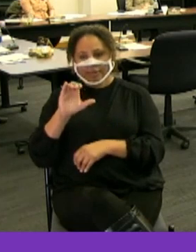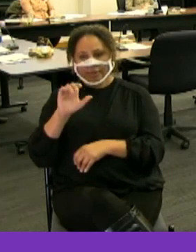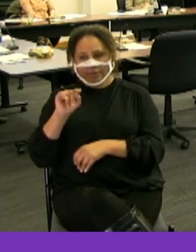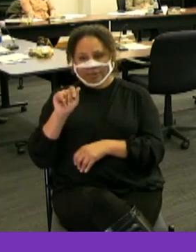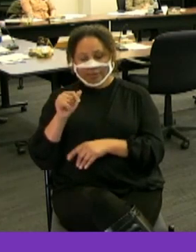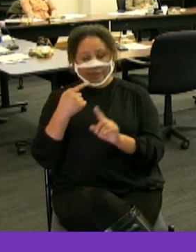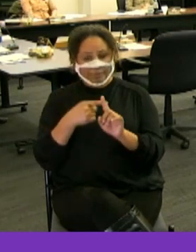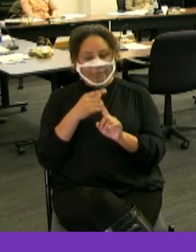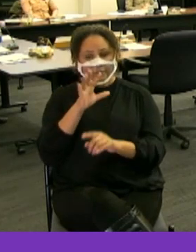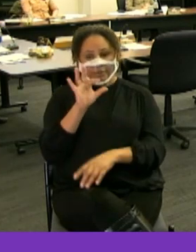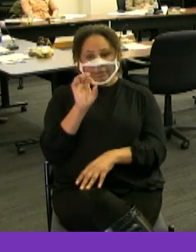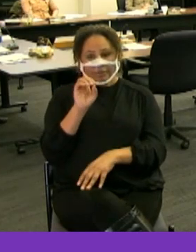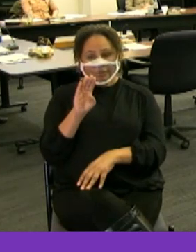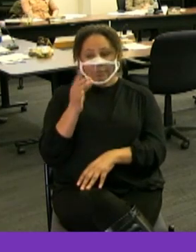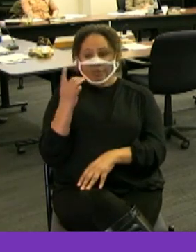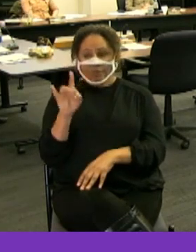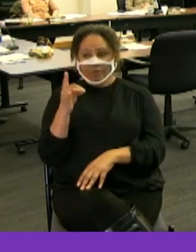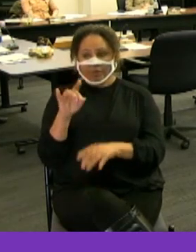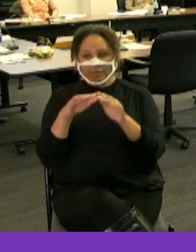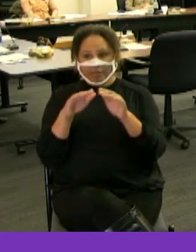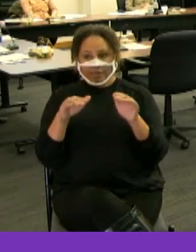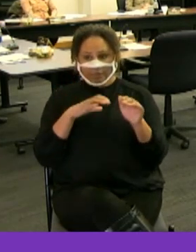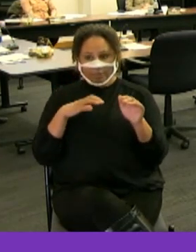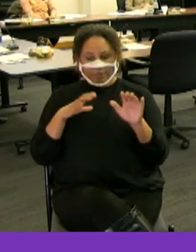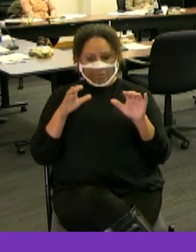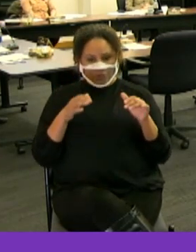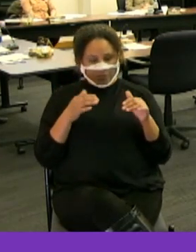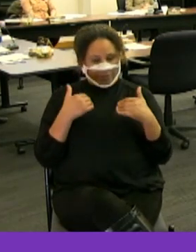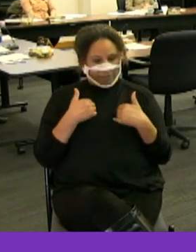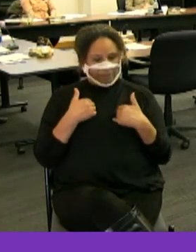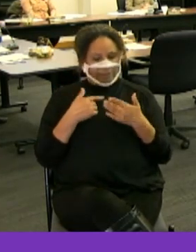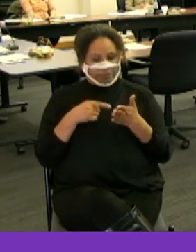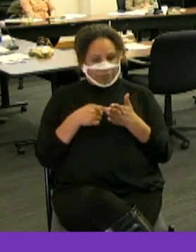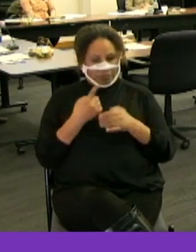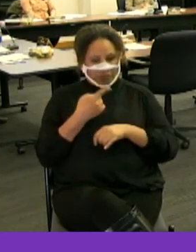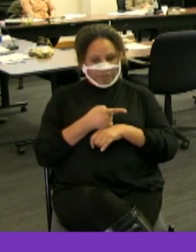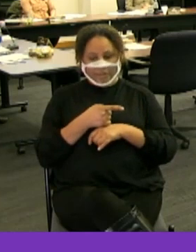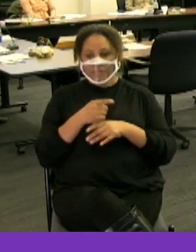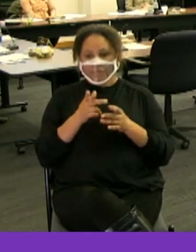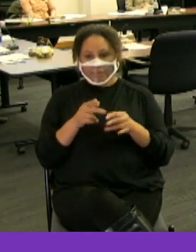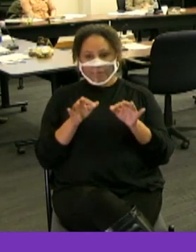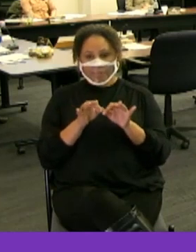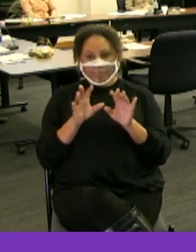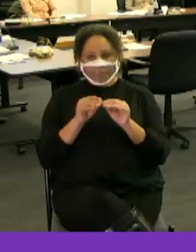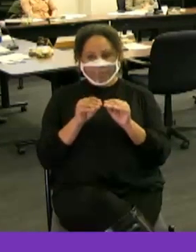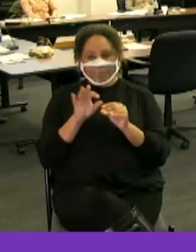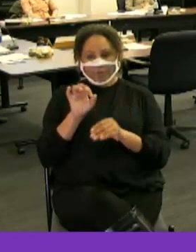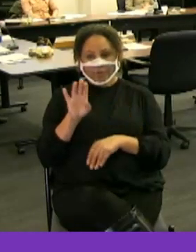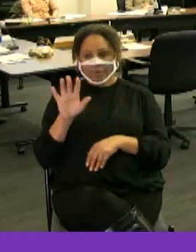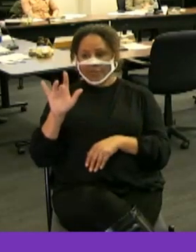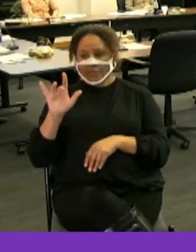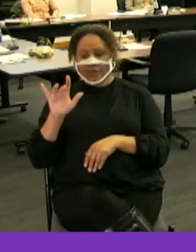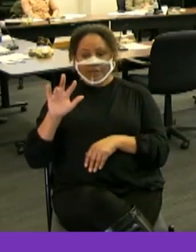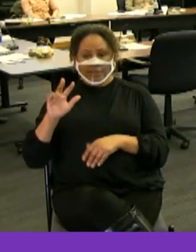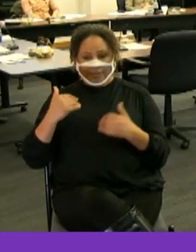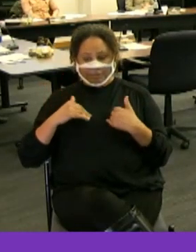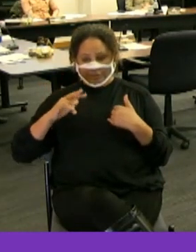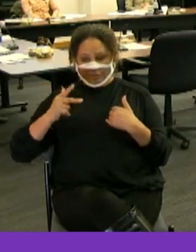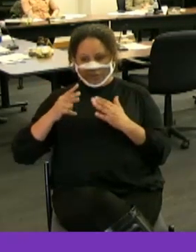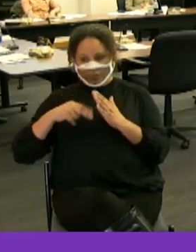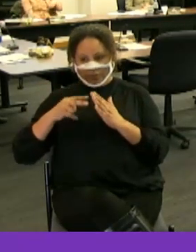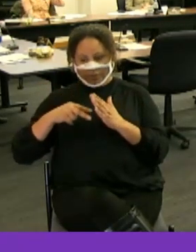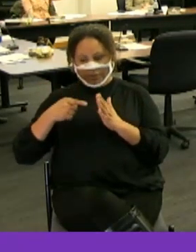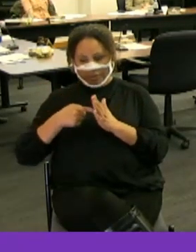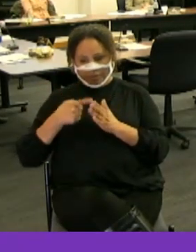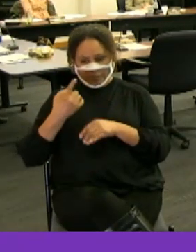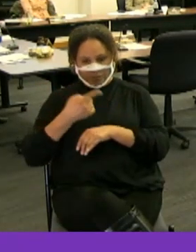And February 18th, the House Committee has deadlines for key sessions. February 25th, the Senate has a third reading deadline. March 4th is